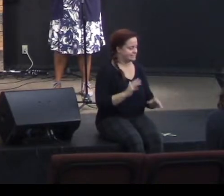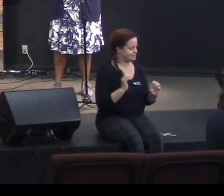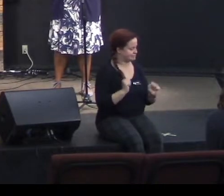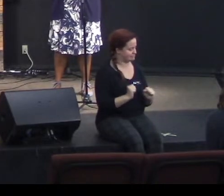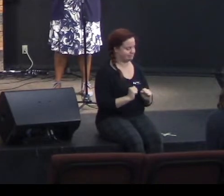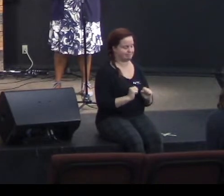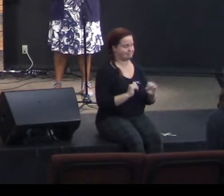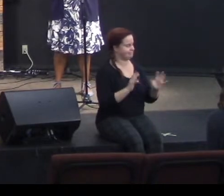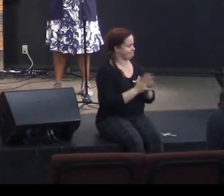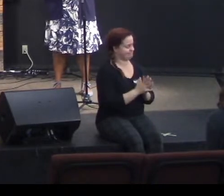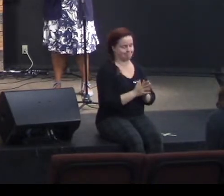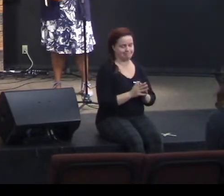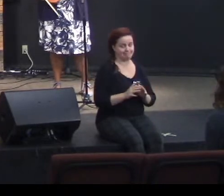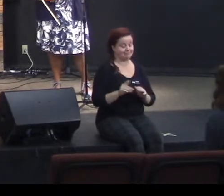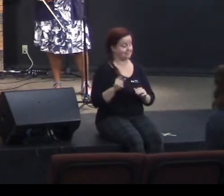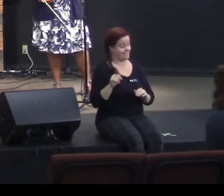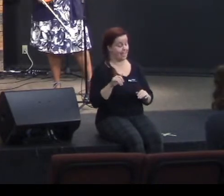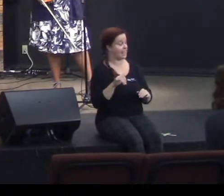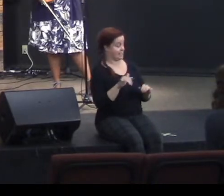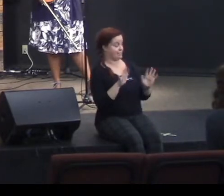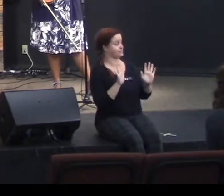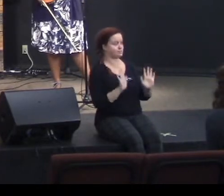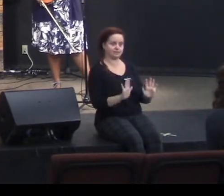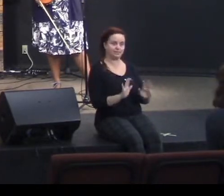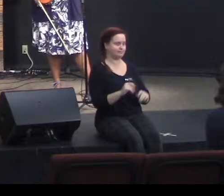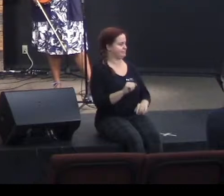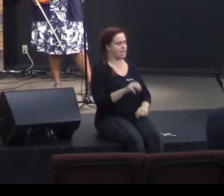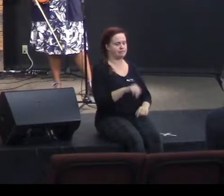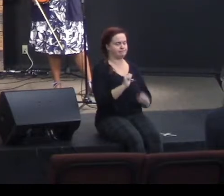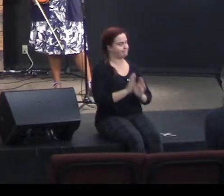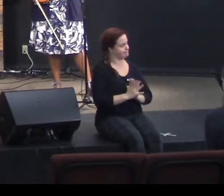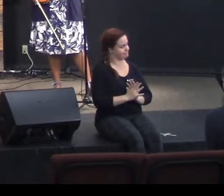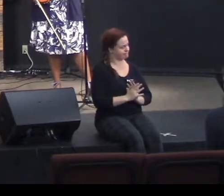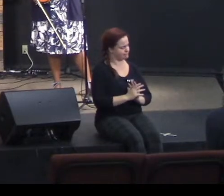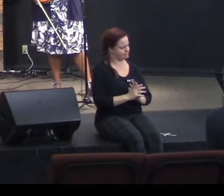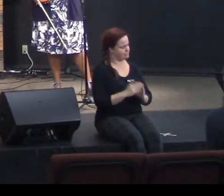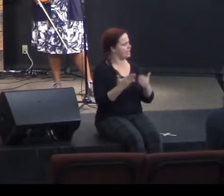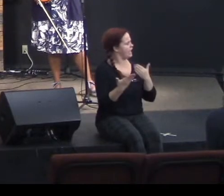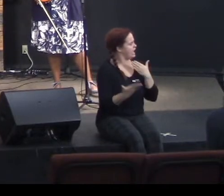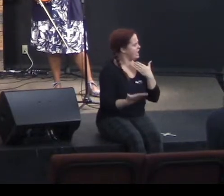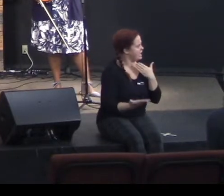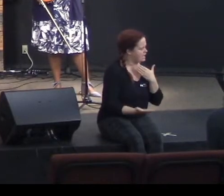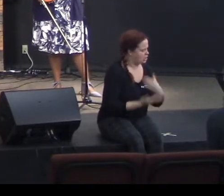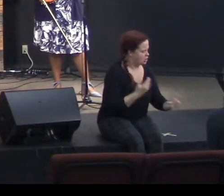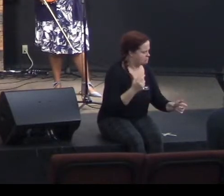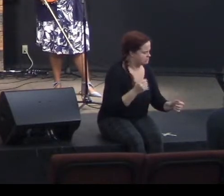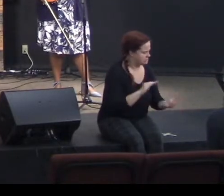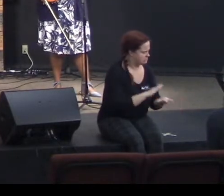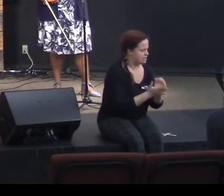Okay, that's great. That's great. Yeah. It almost gets worse.